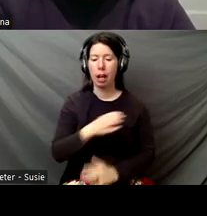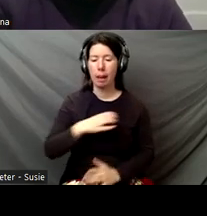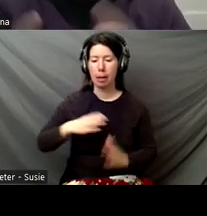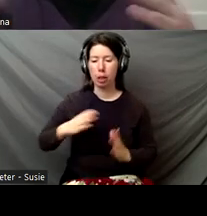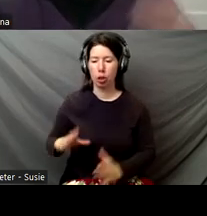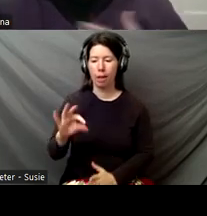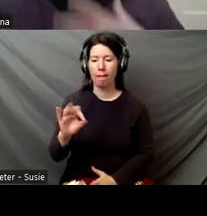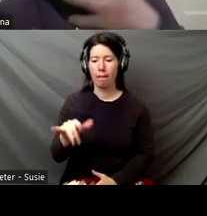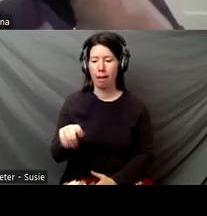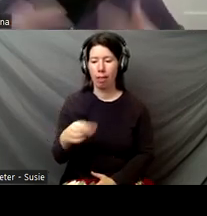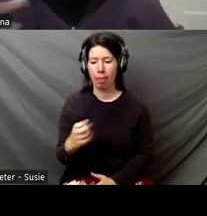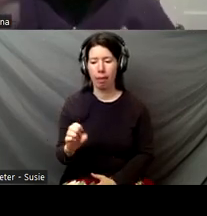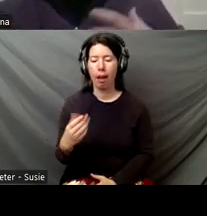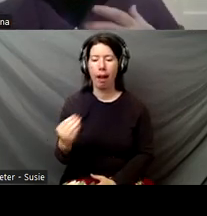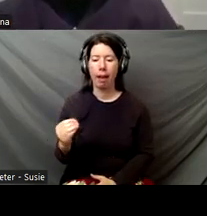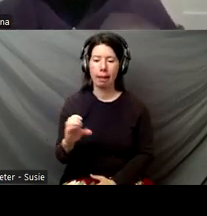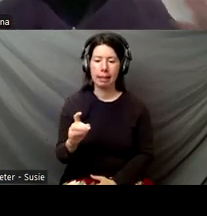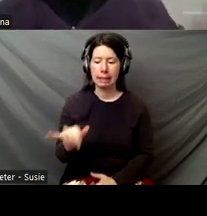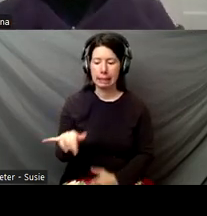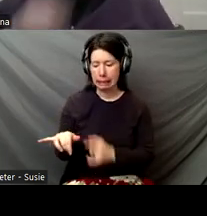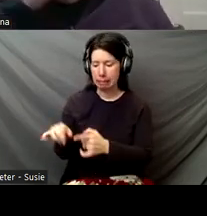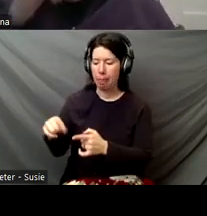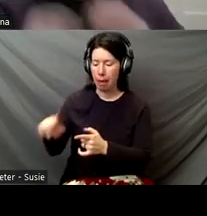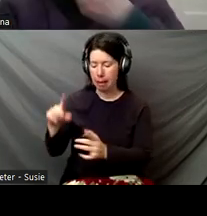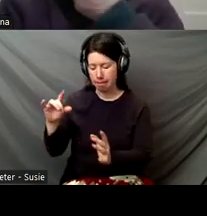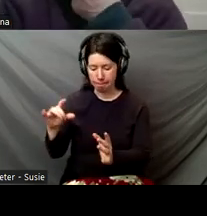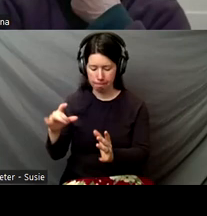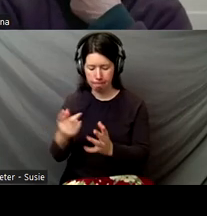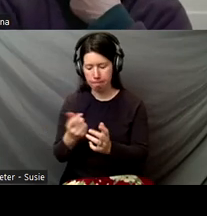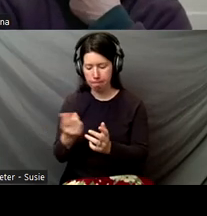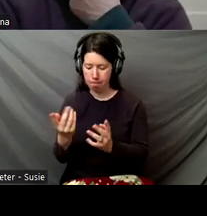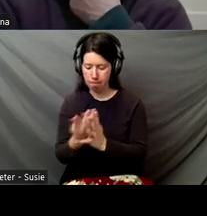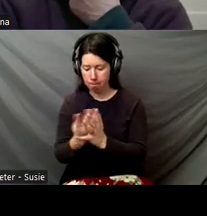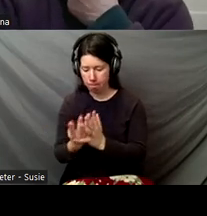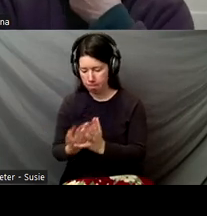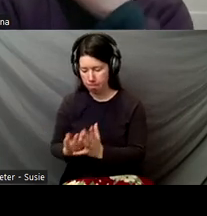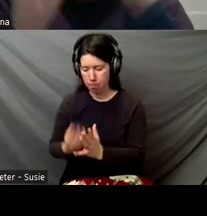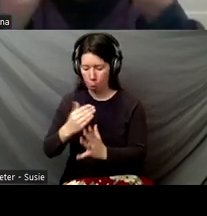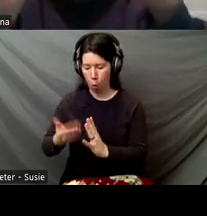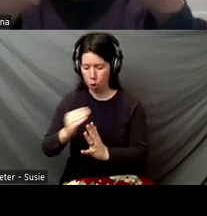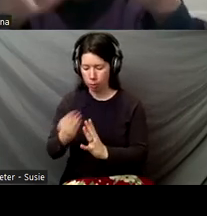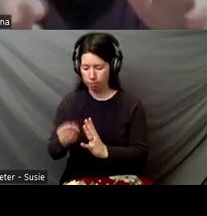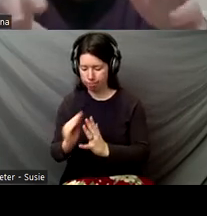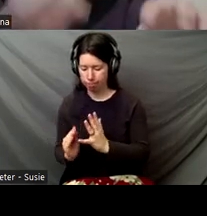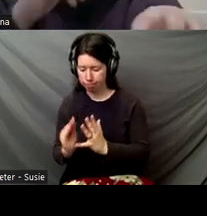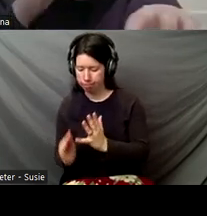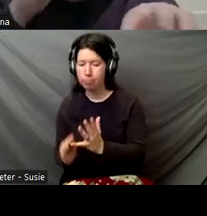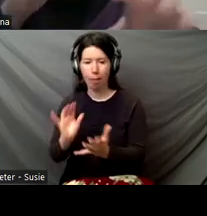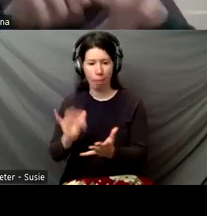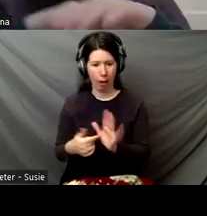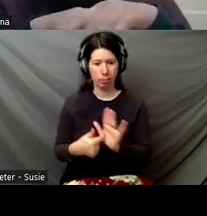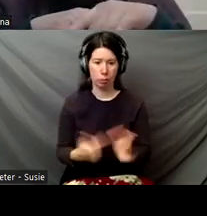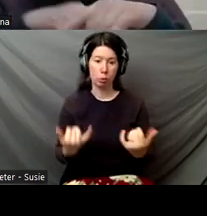Casey, who have kind of synthesized it all and made it more a logical order and everything. So that's what you're going to see